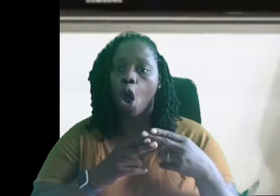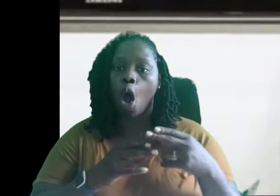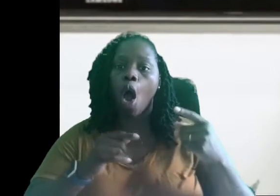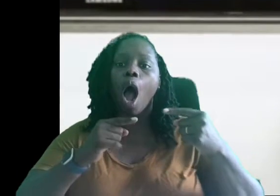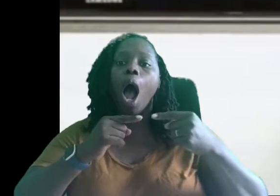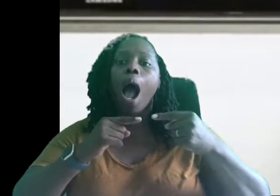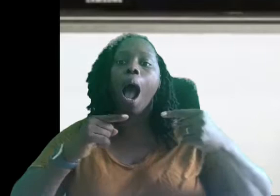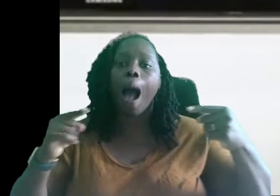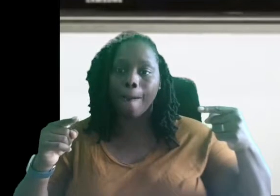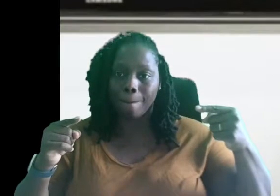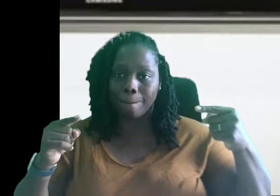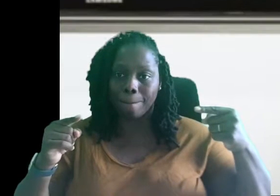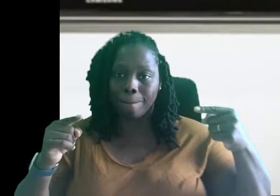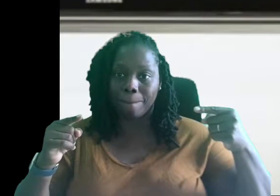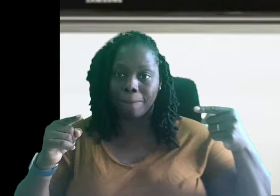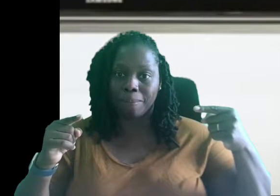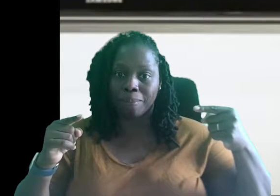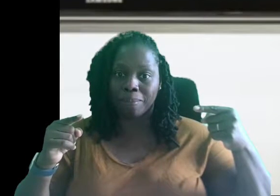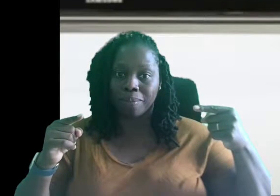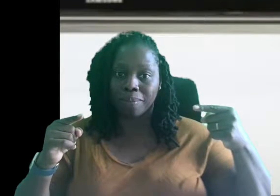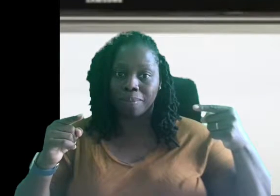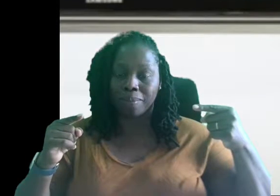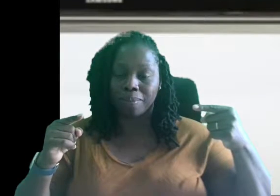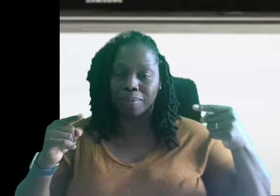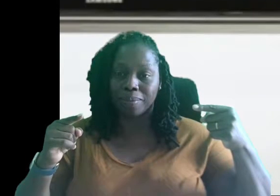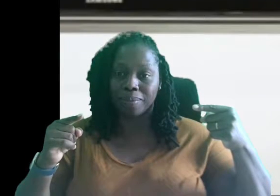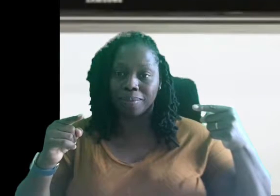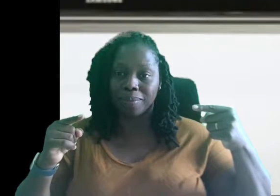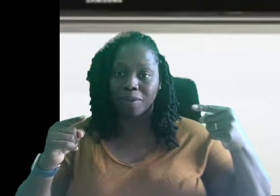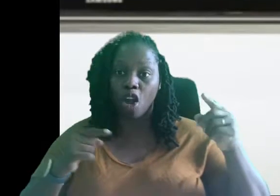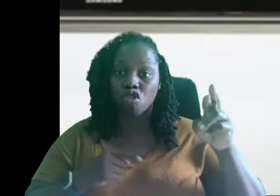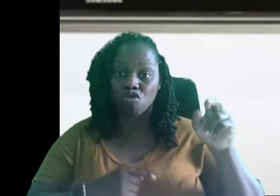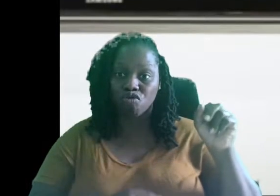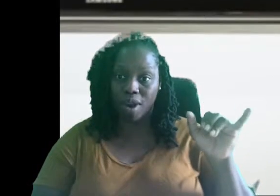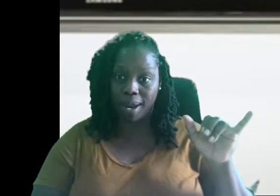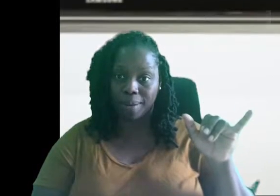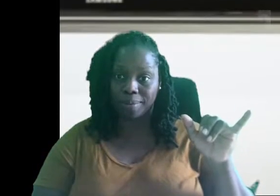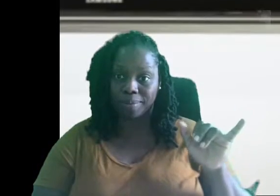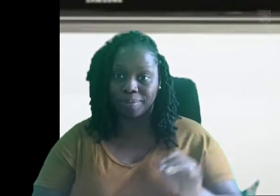that. Those are called opposite